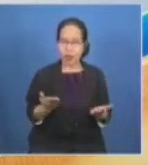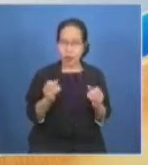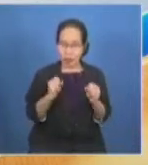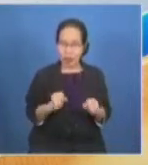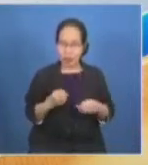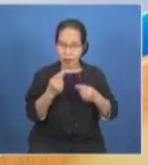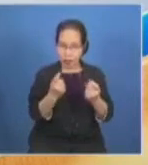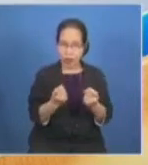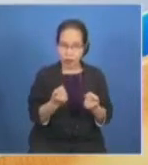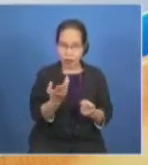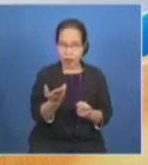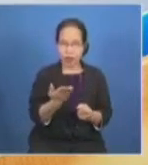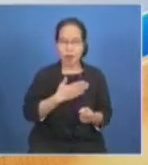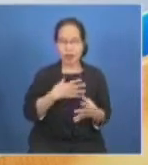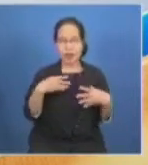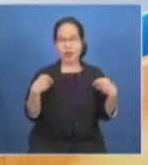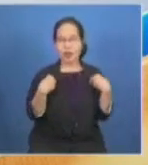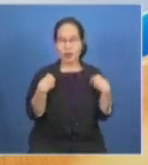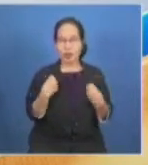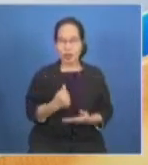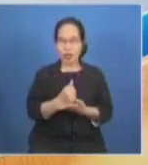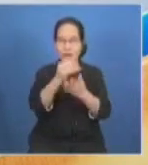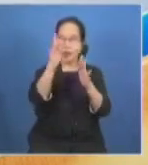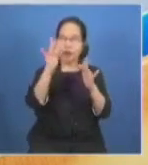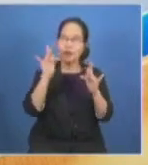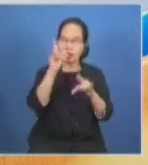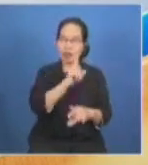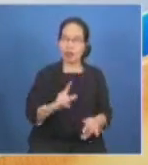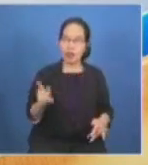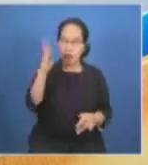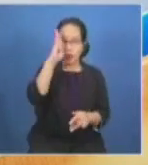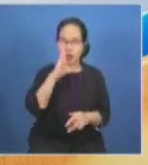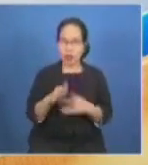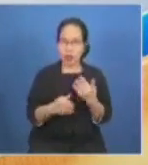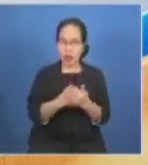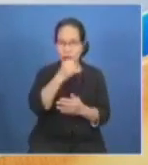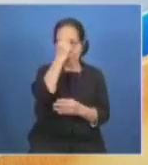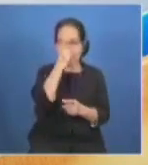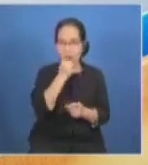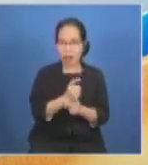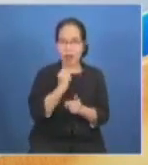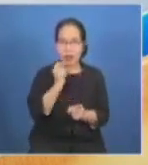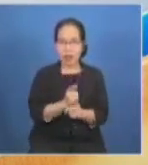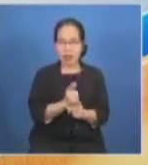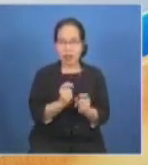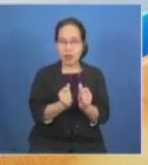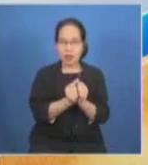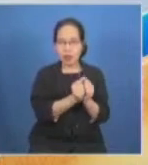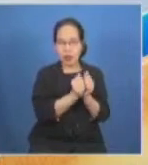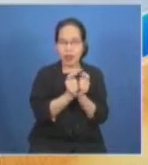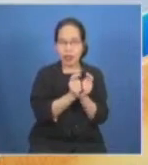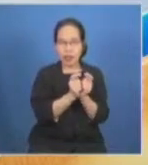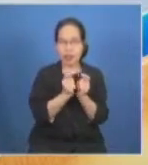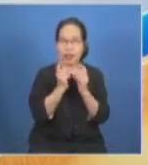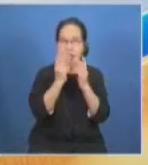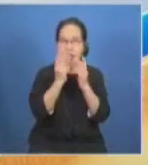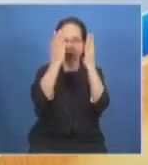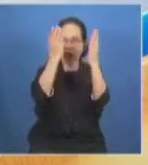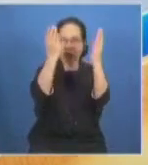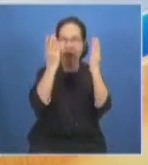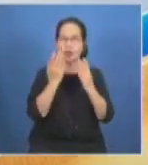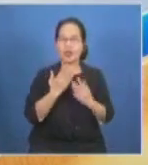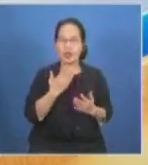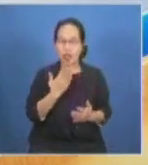coordinating centers. Whatever we can afford, may you Bear with us, with God's help and